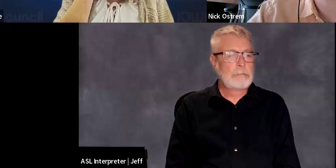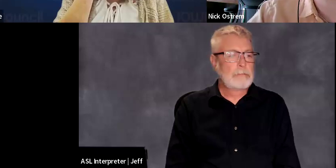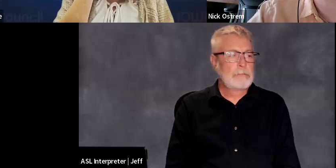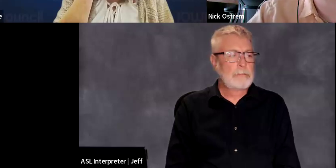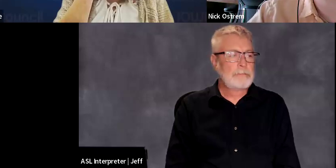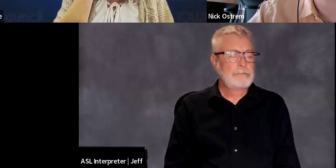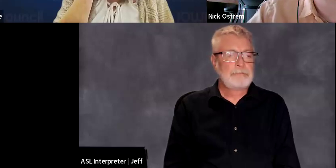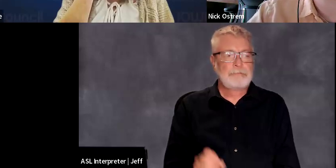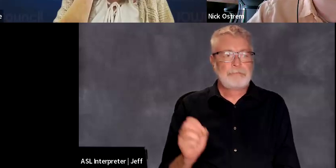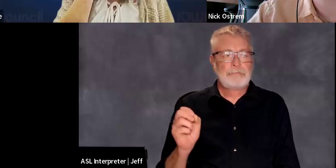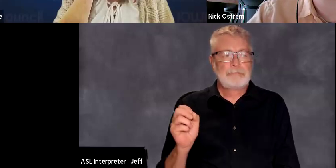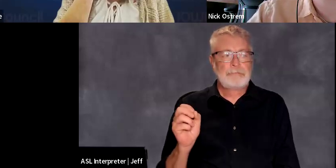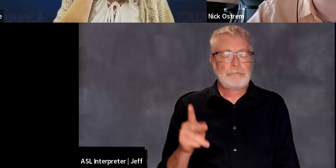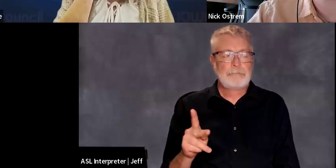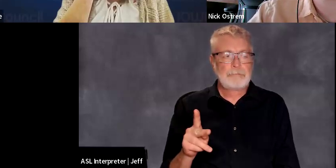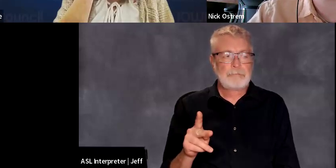Okay.